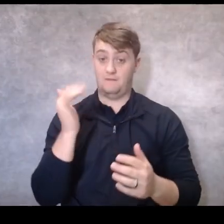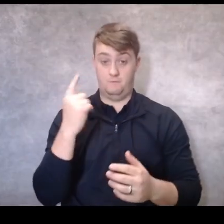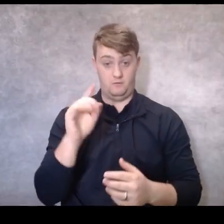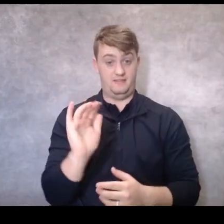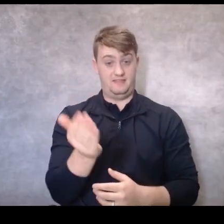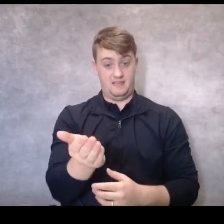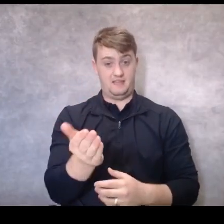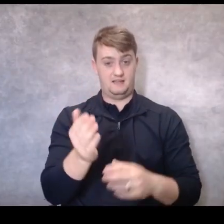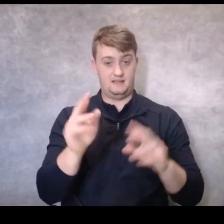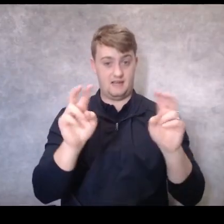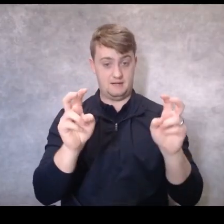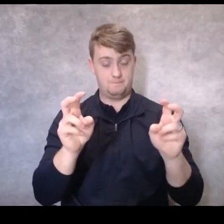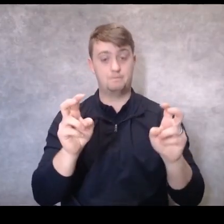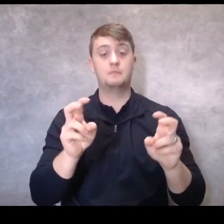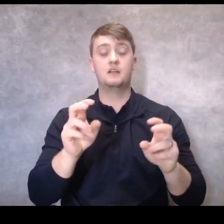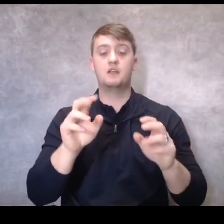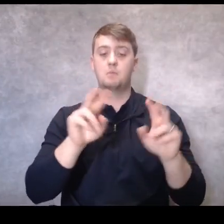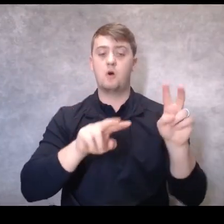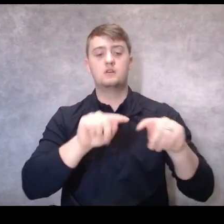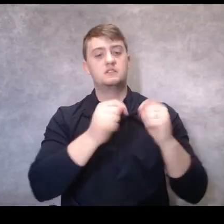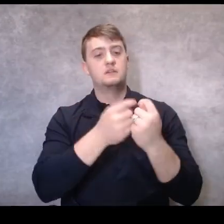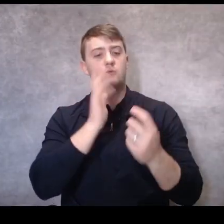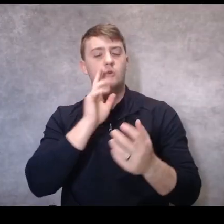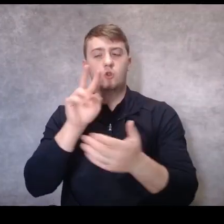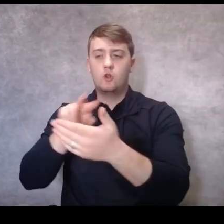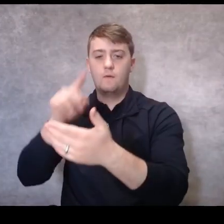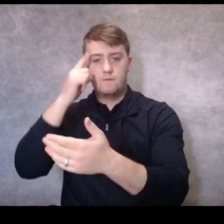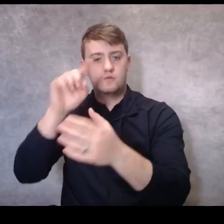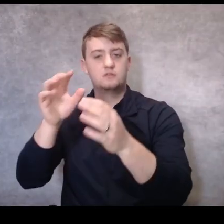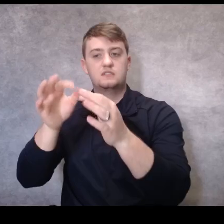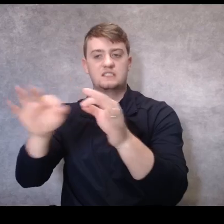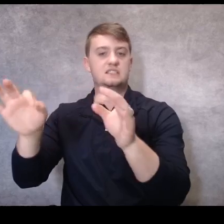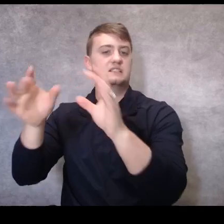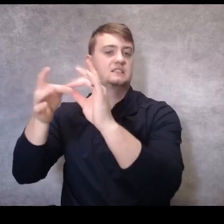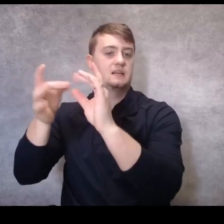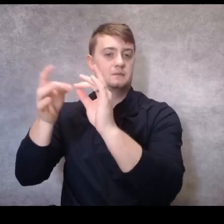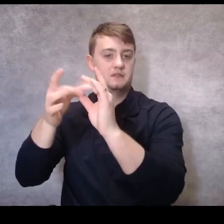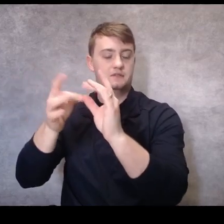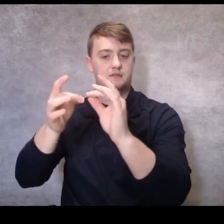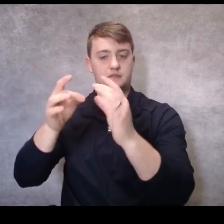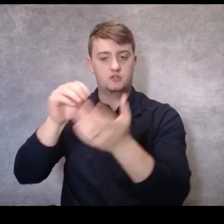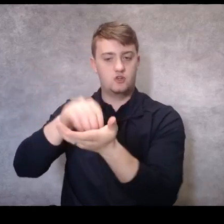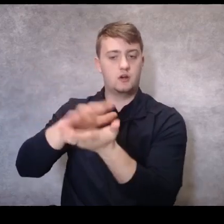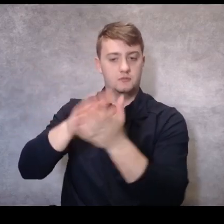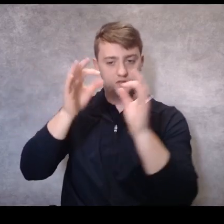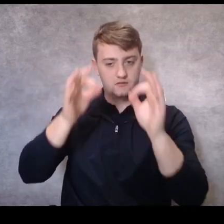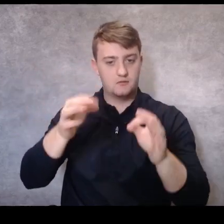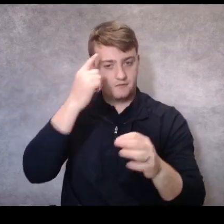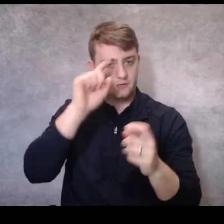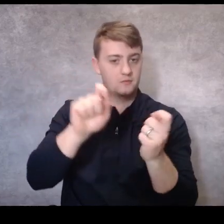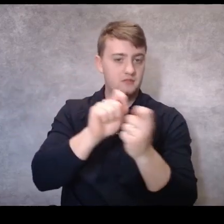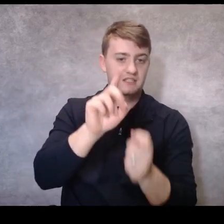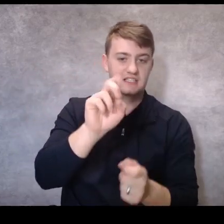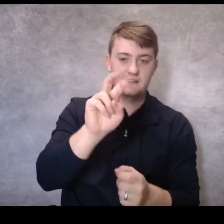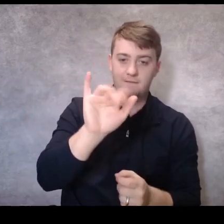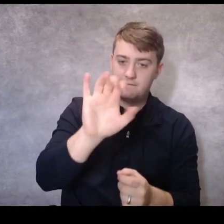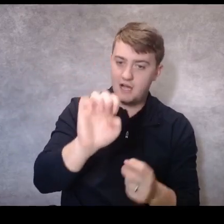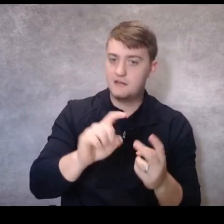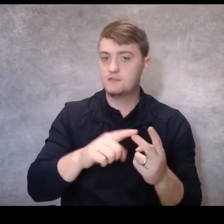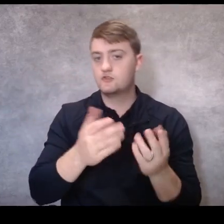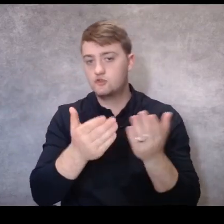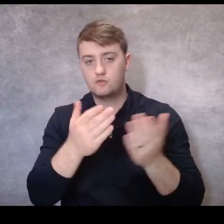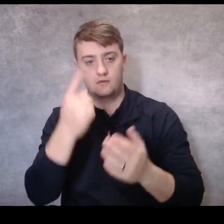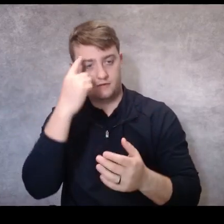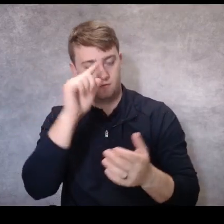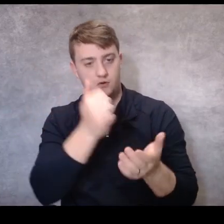For this item, the monitoring team will look for a statement documenting the determination for the need of a particular device or